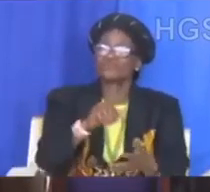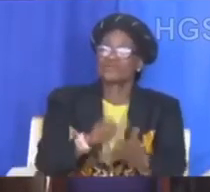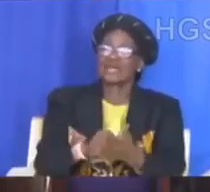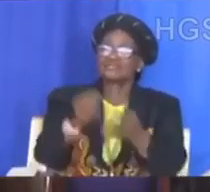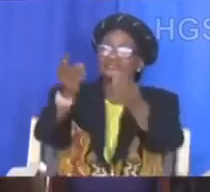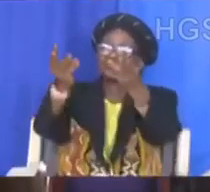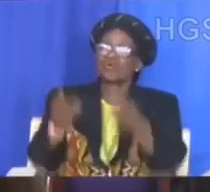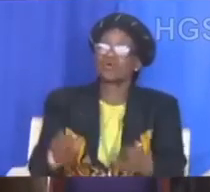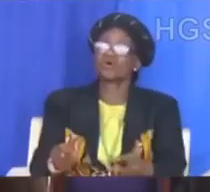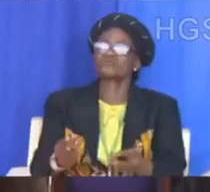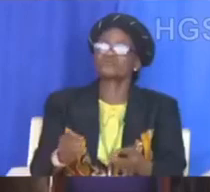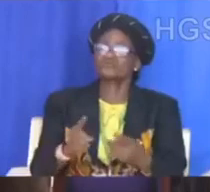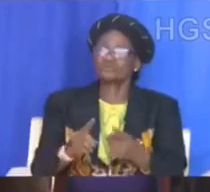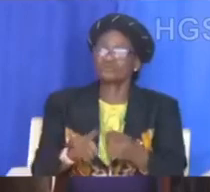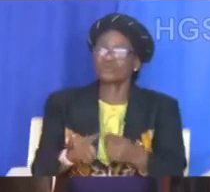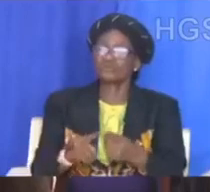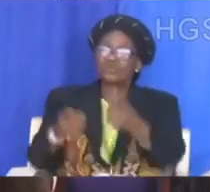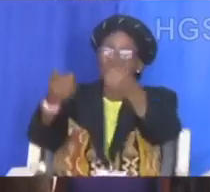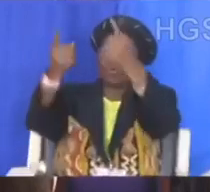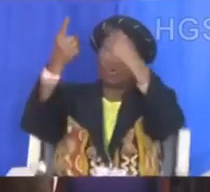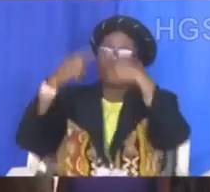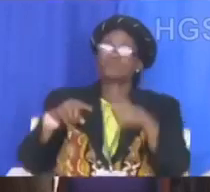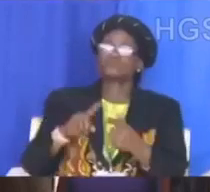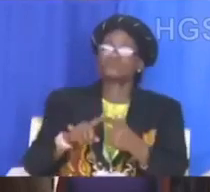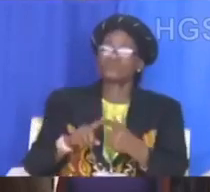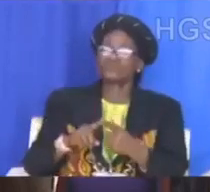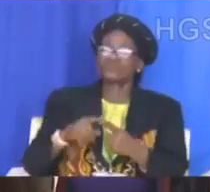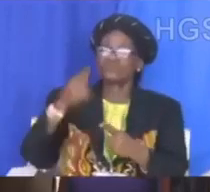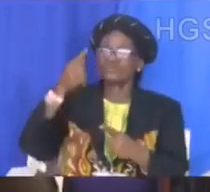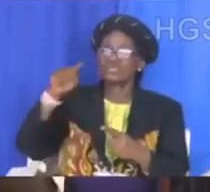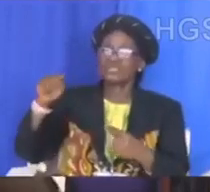I've already prayed for you now. Your future is settled.